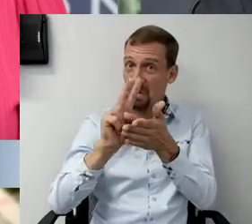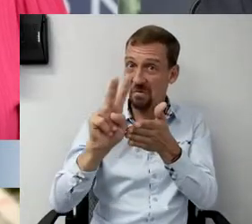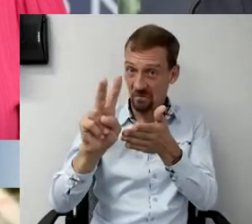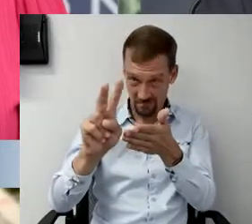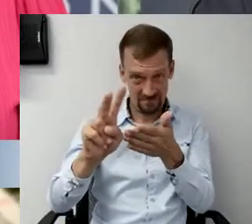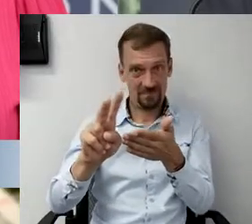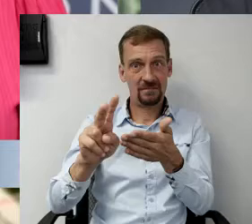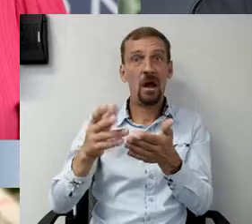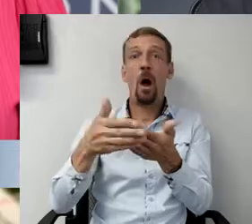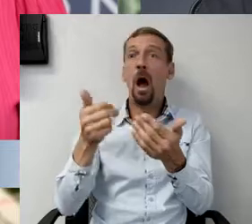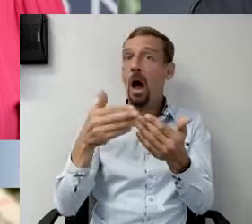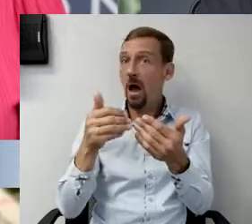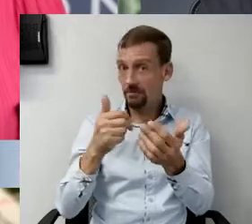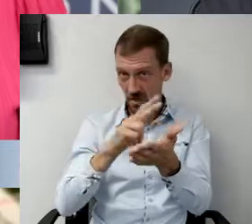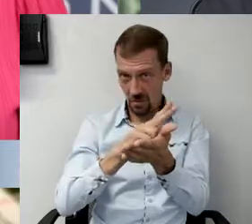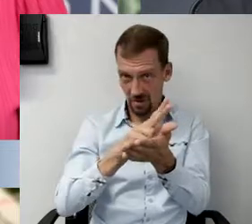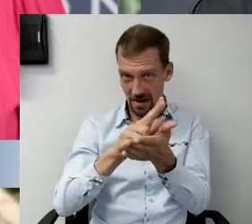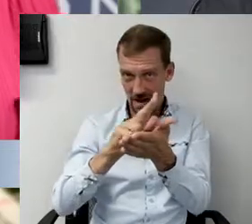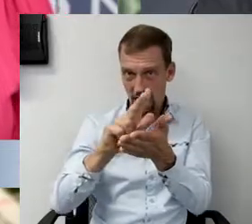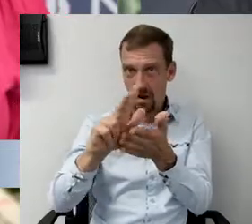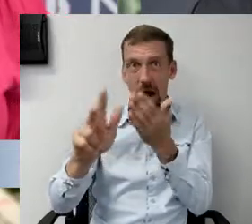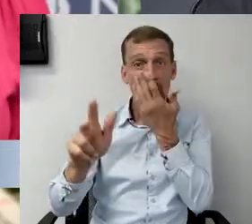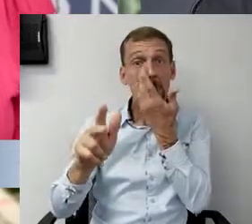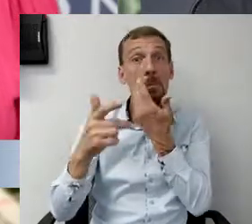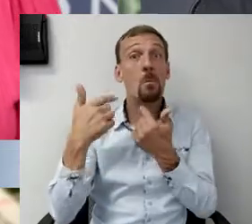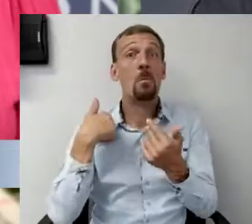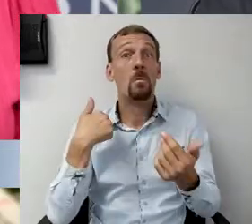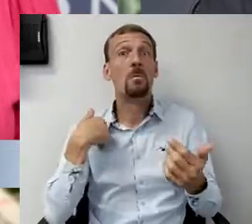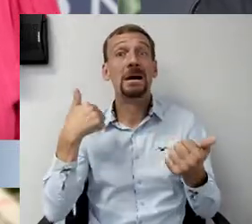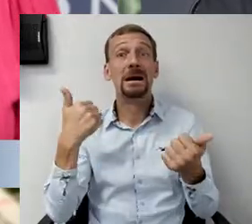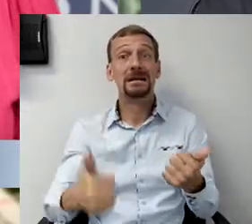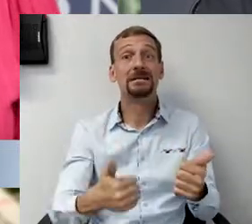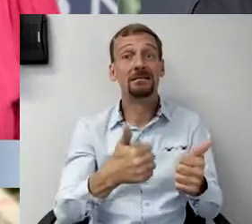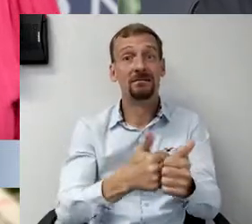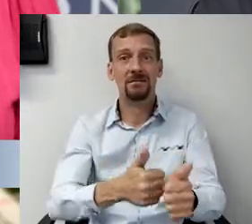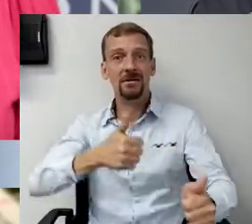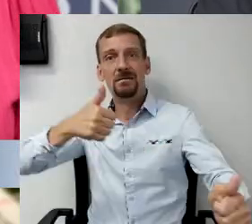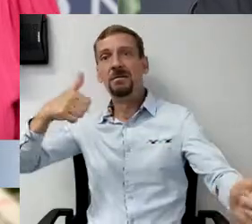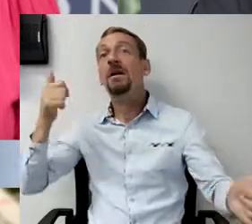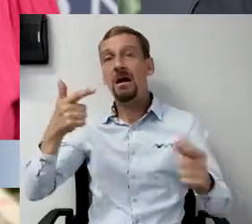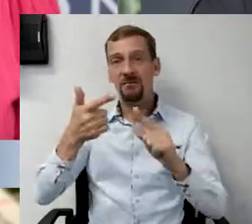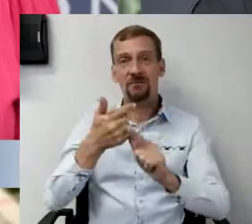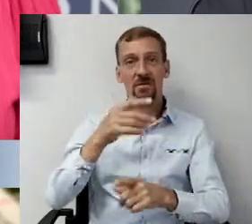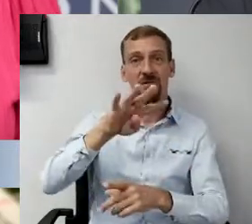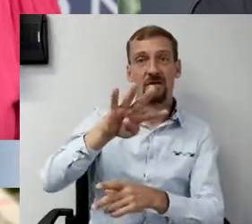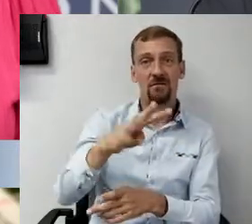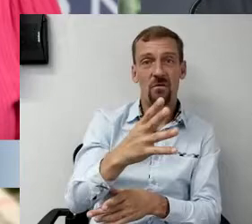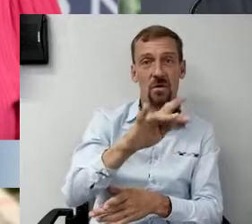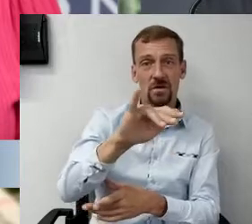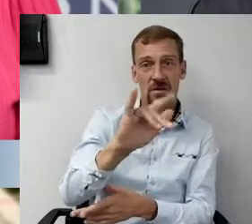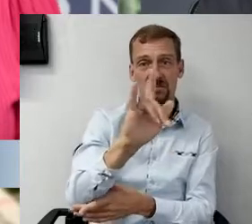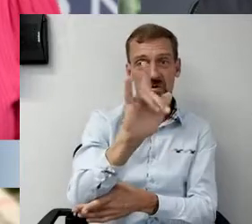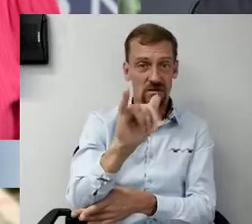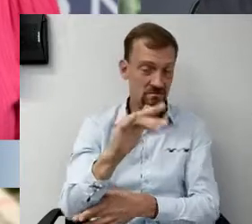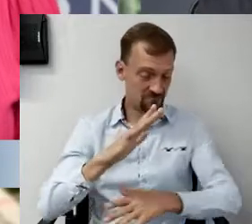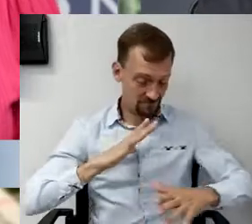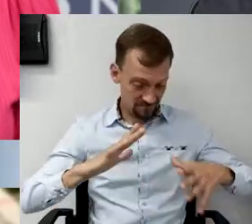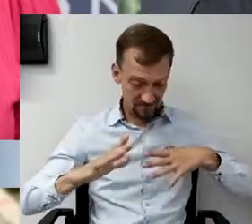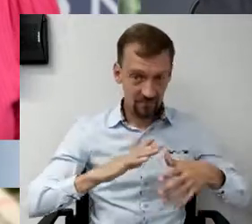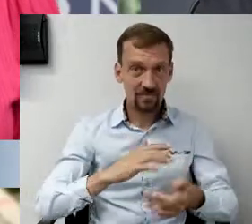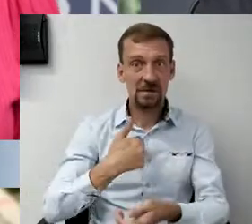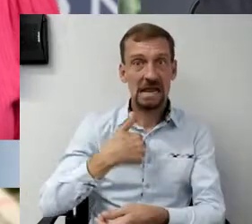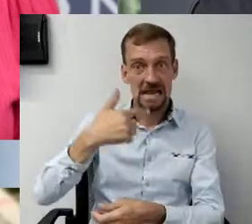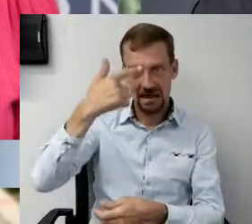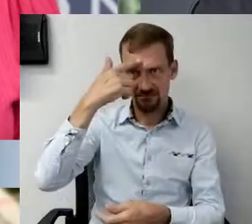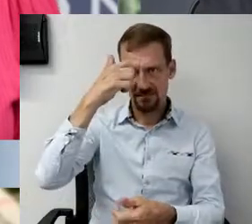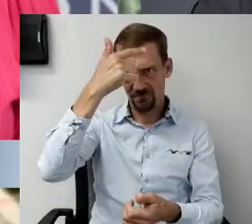like almost 3 weeks. We're now far enough removed from the 4th of July holiday. And I think that's been the experience statewide,